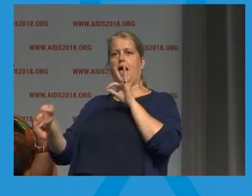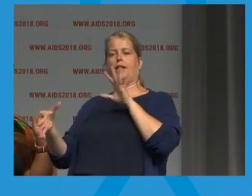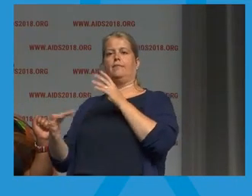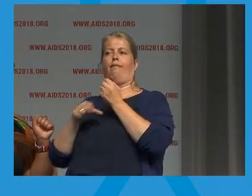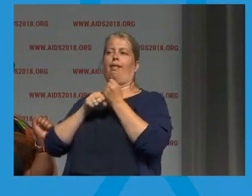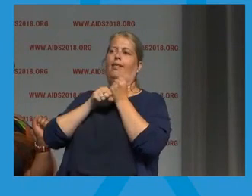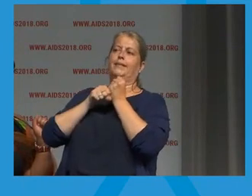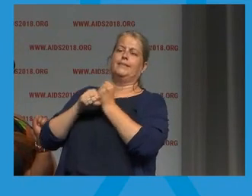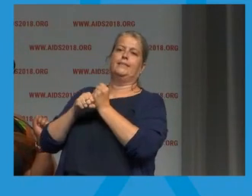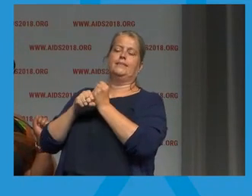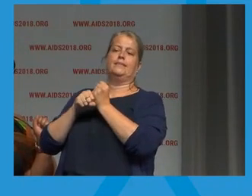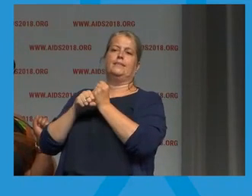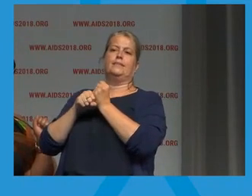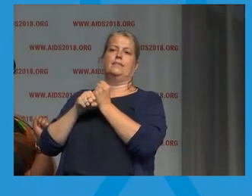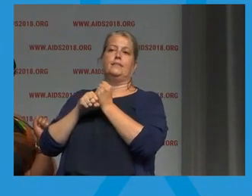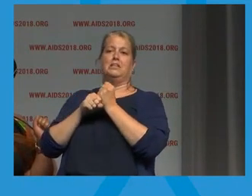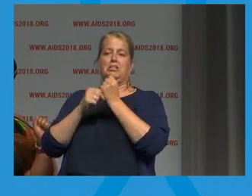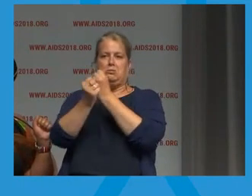Here are some thoughts.